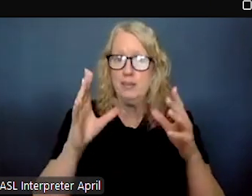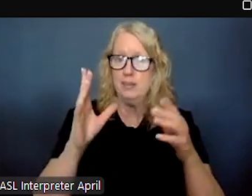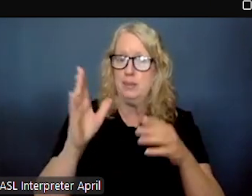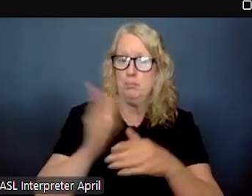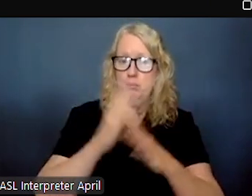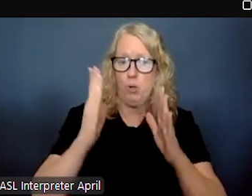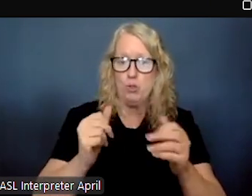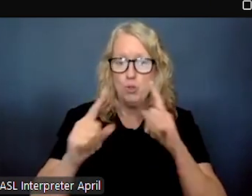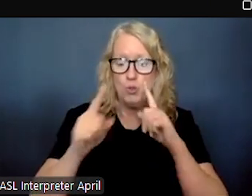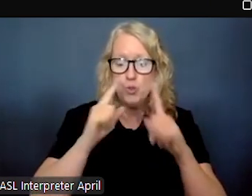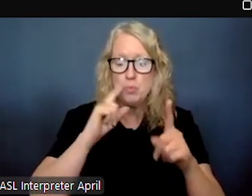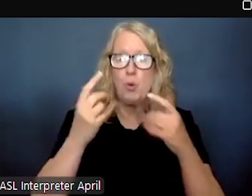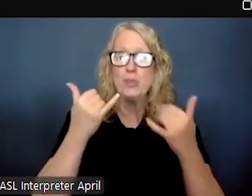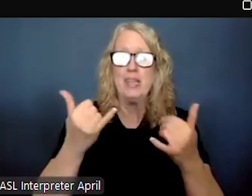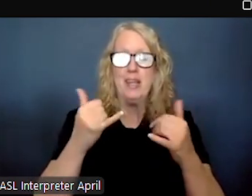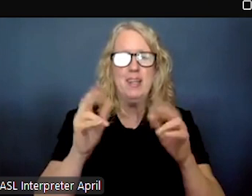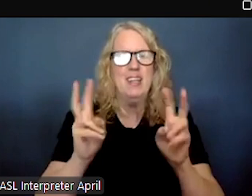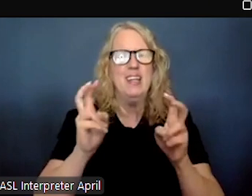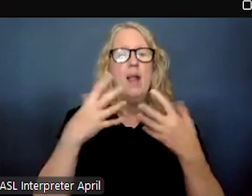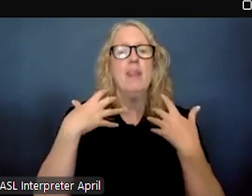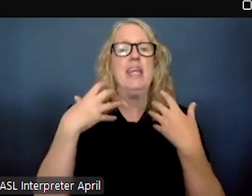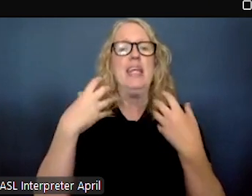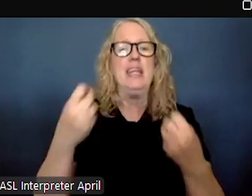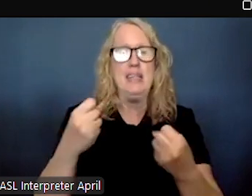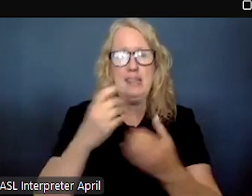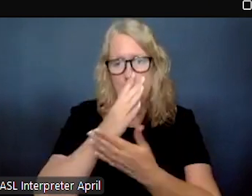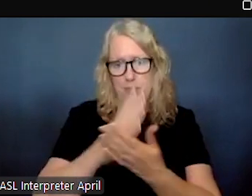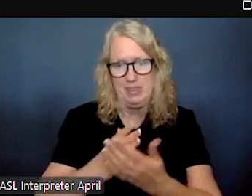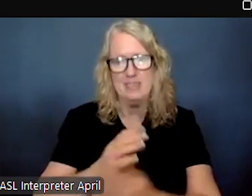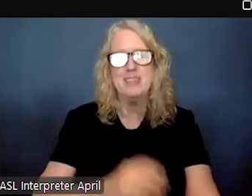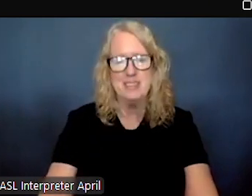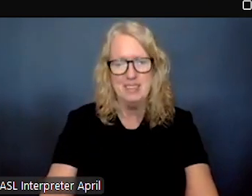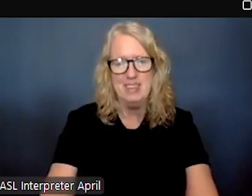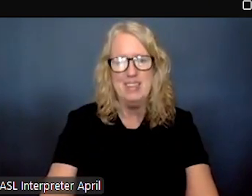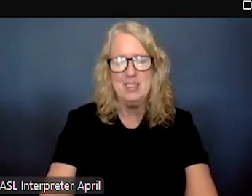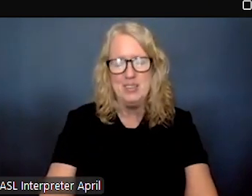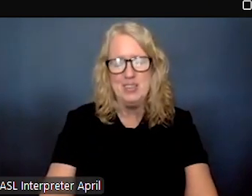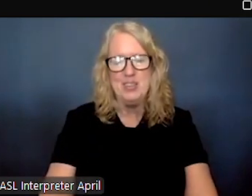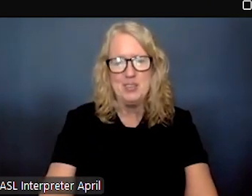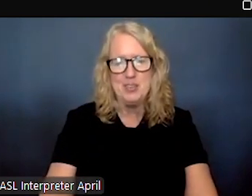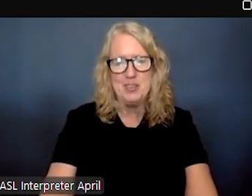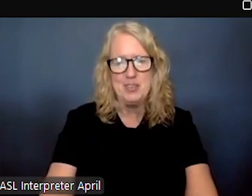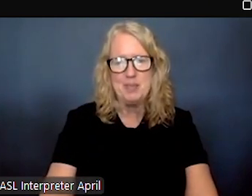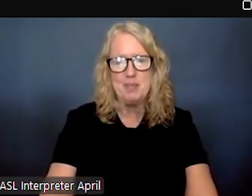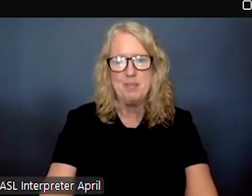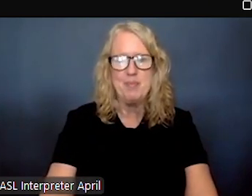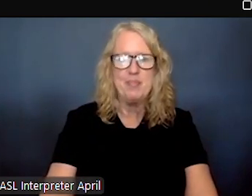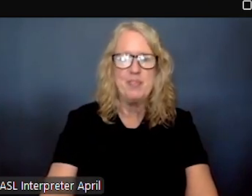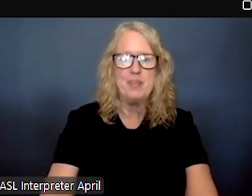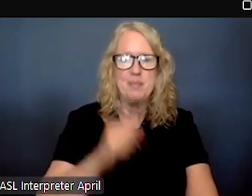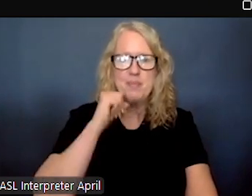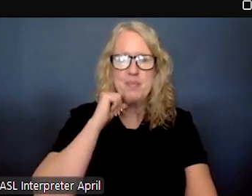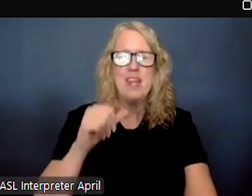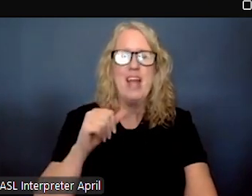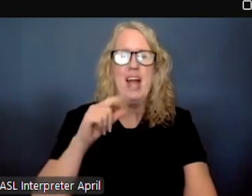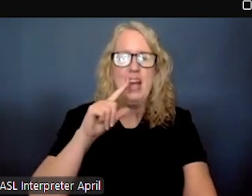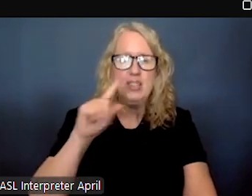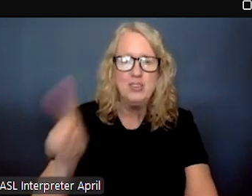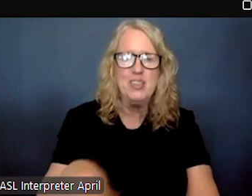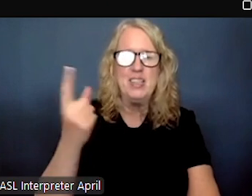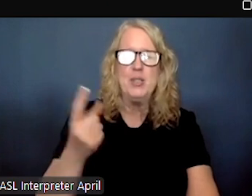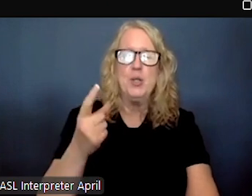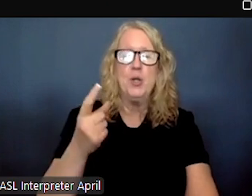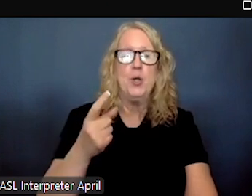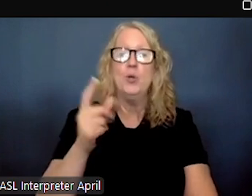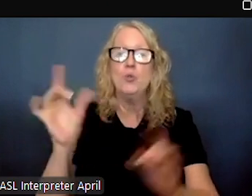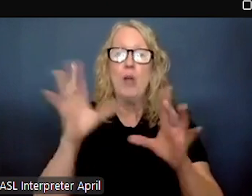today, was the healing piece, right? It wasn't just, the person's in crisis and we do